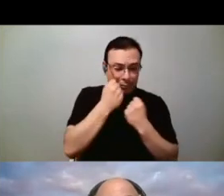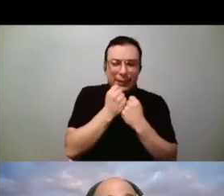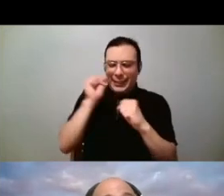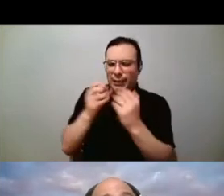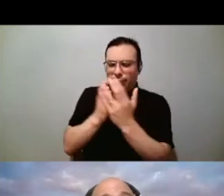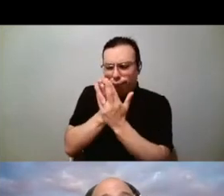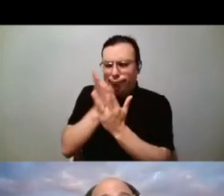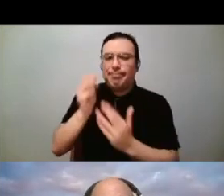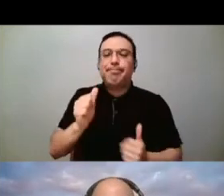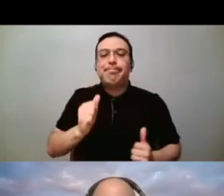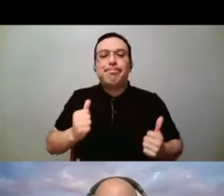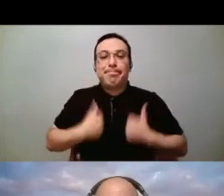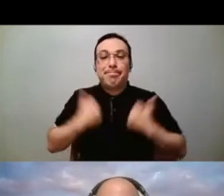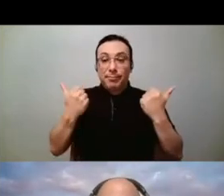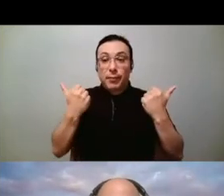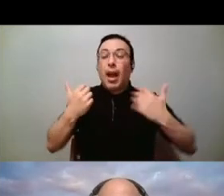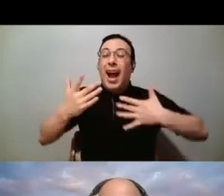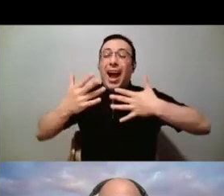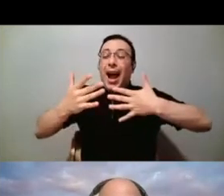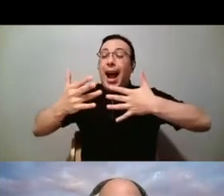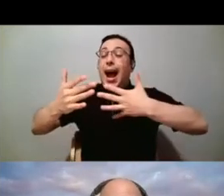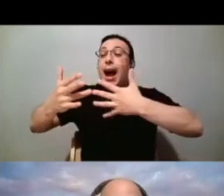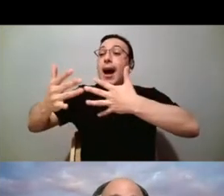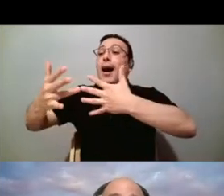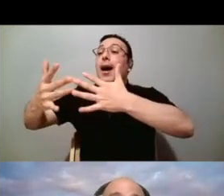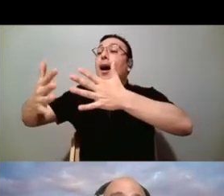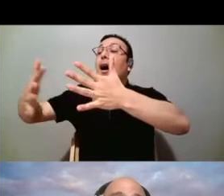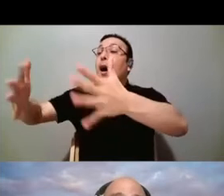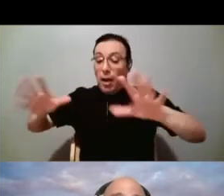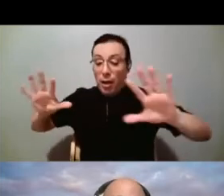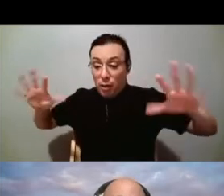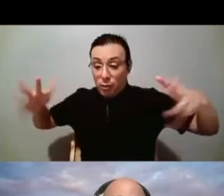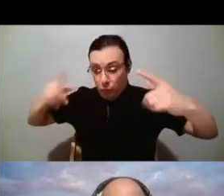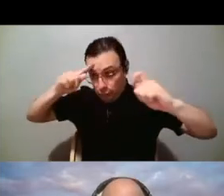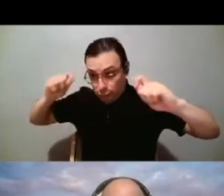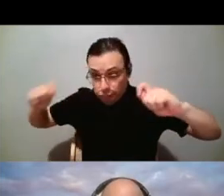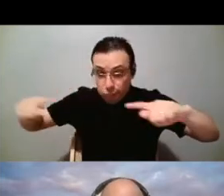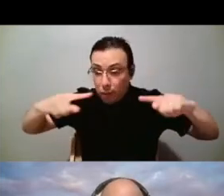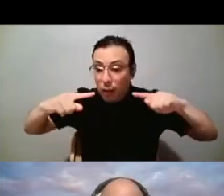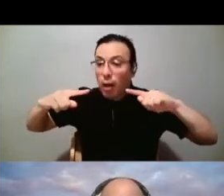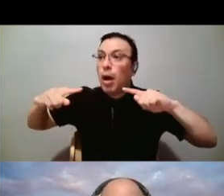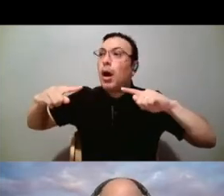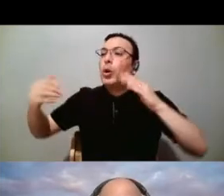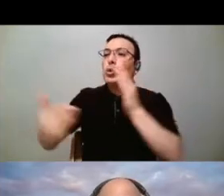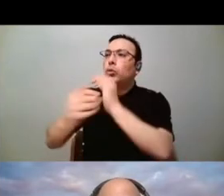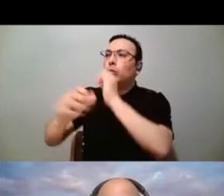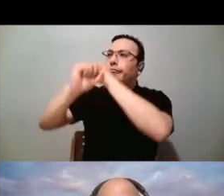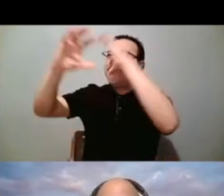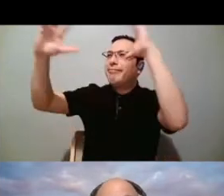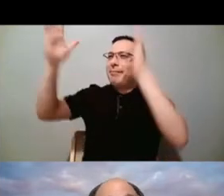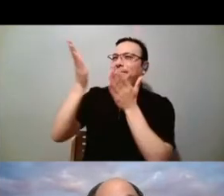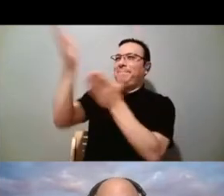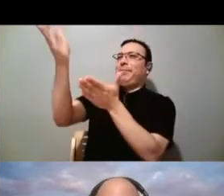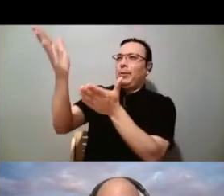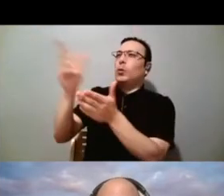in which, together, we can dream into existence the world that we want to inhabit. This is why it's important